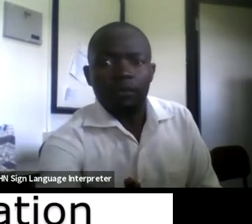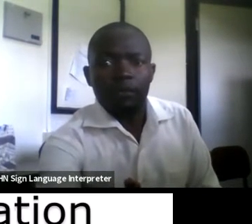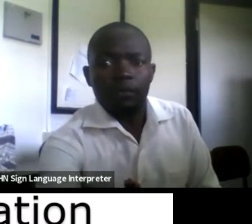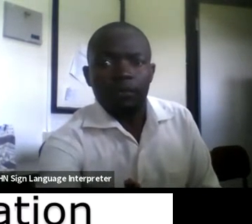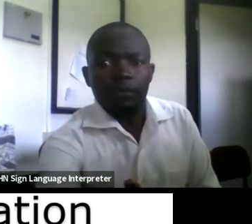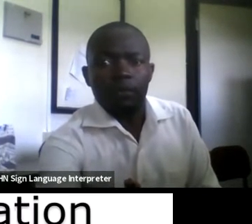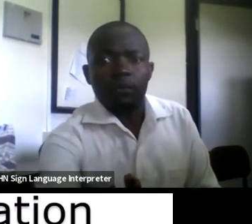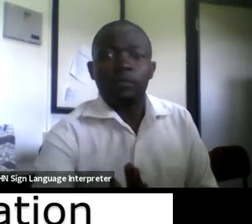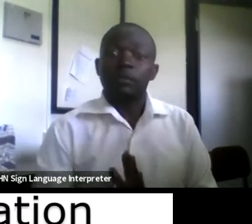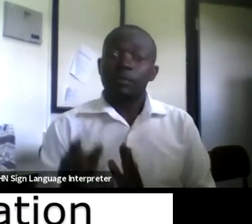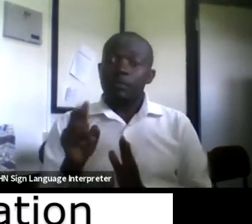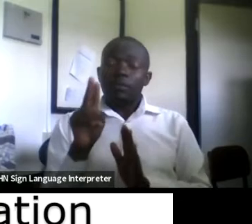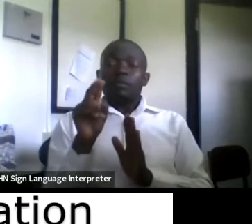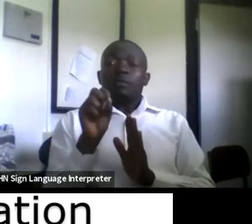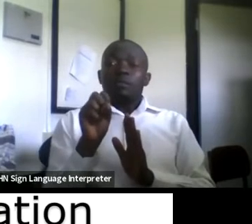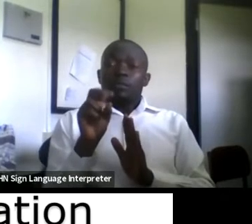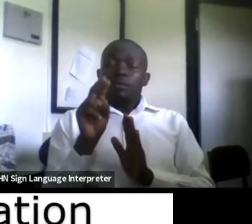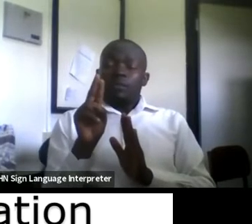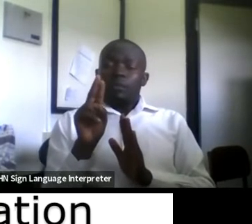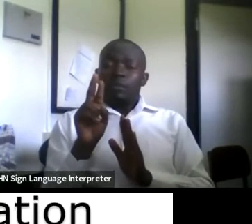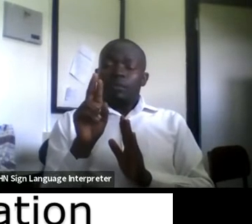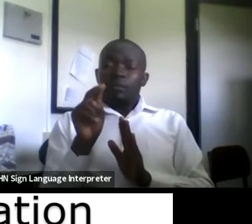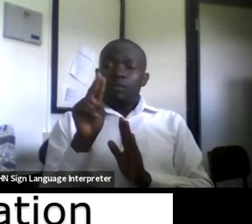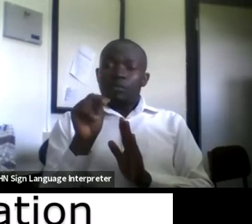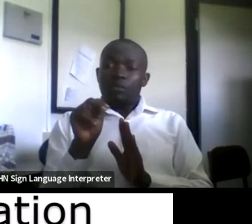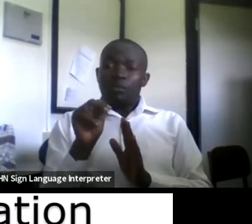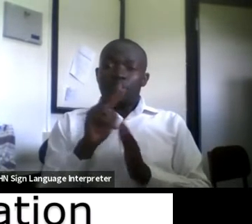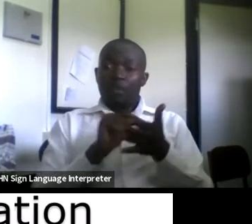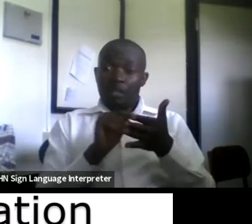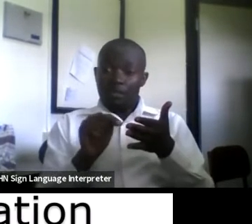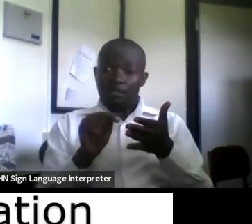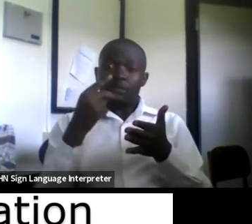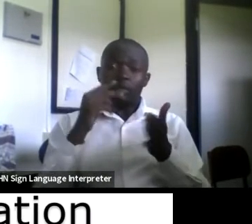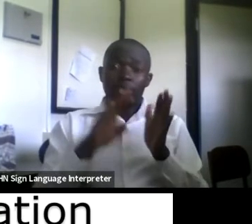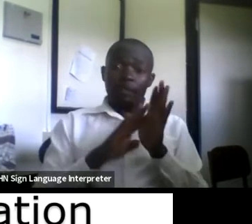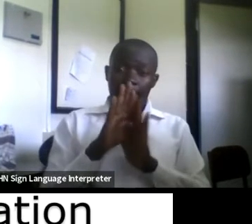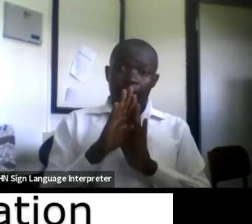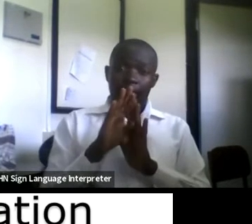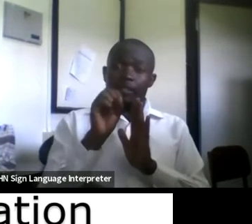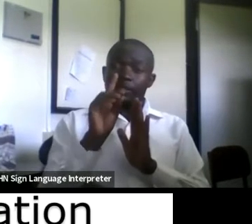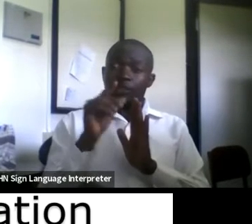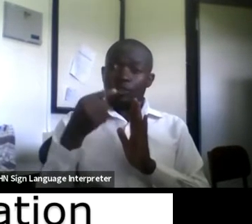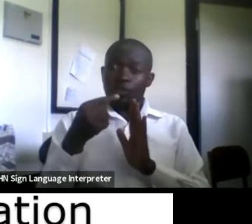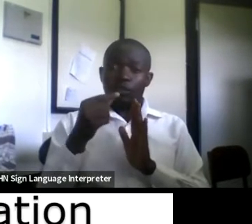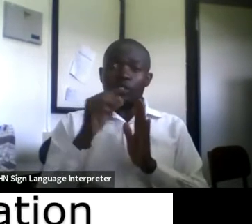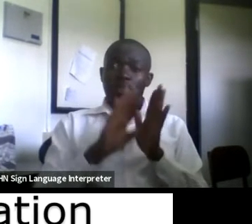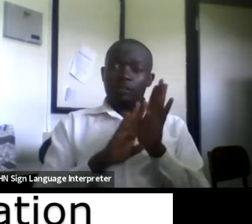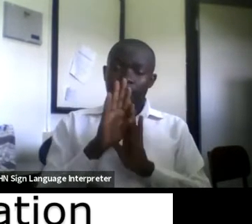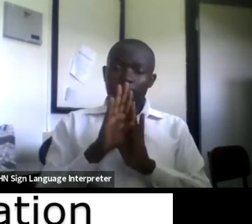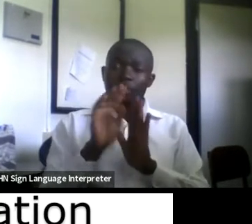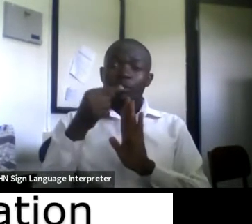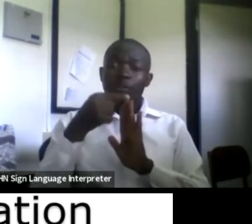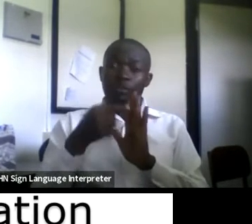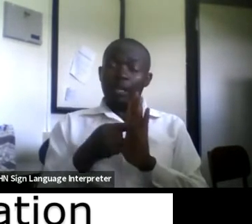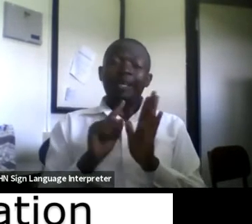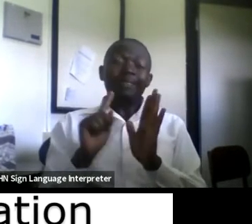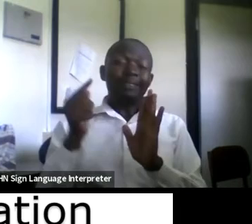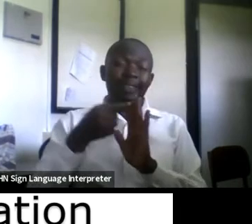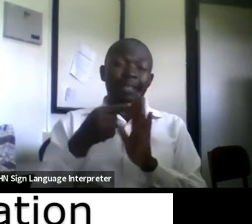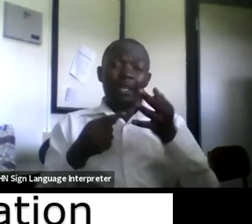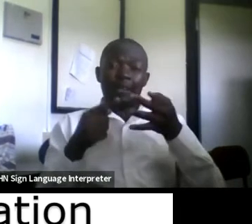UN Sustainable Development Goals, it very clearly says that the target 3 is focused on